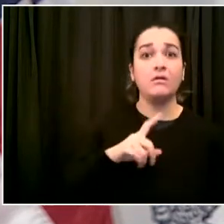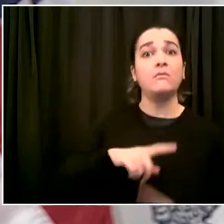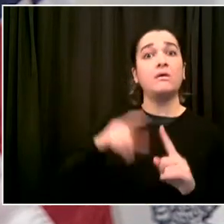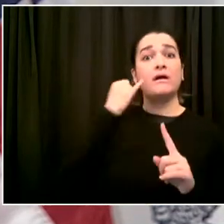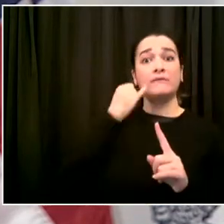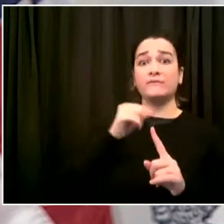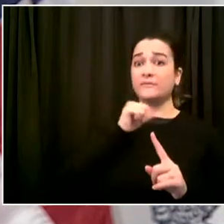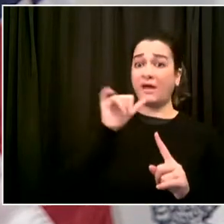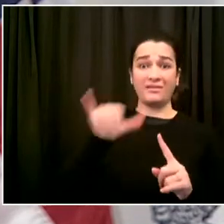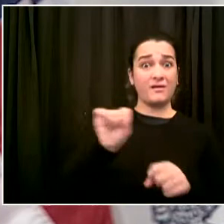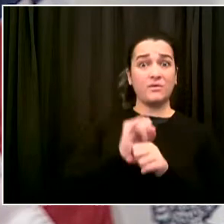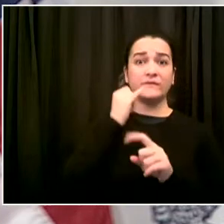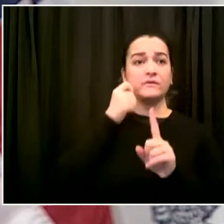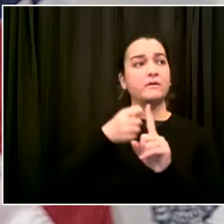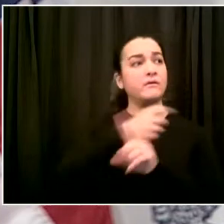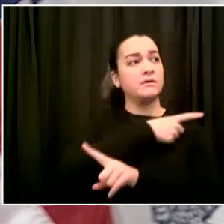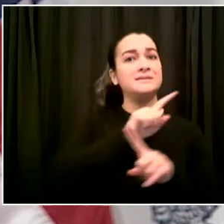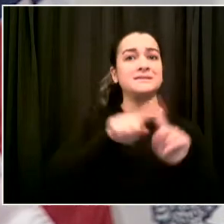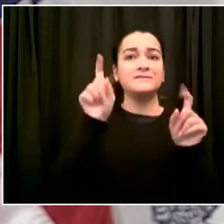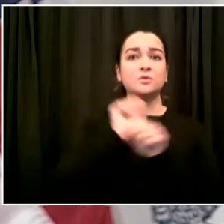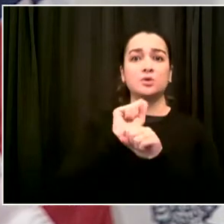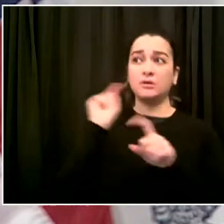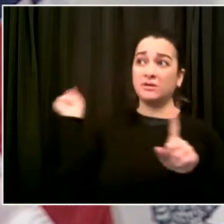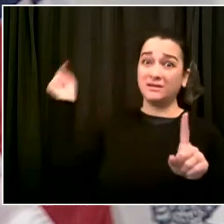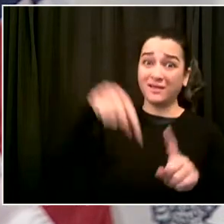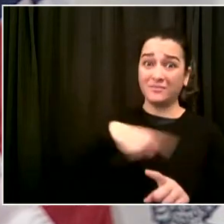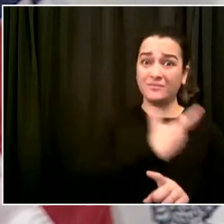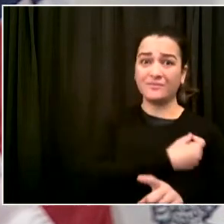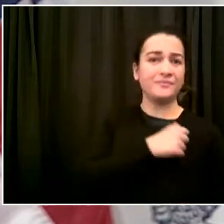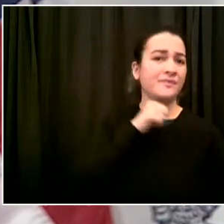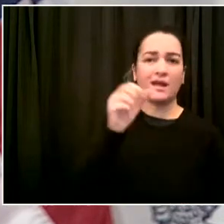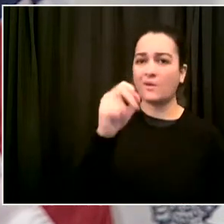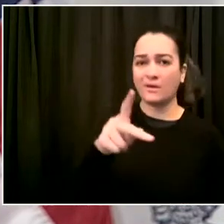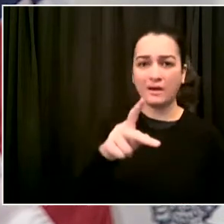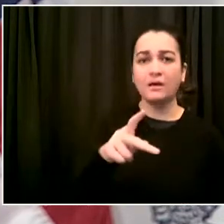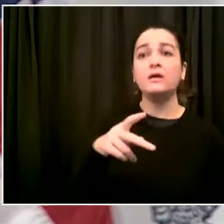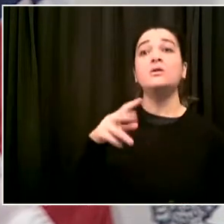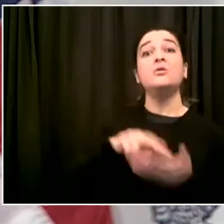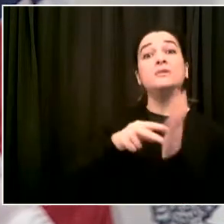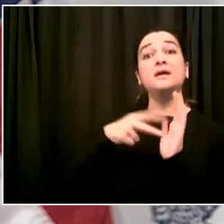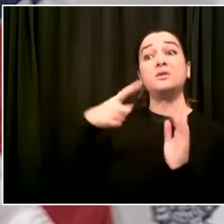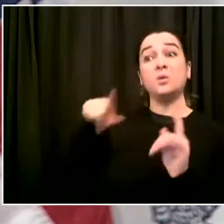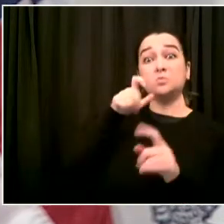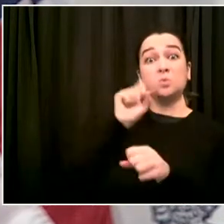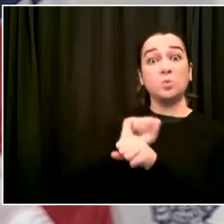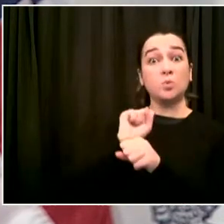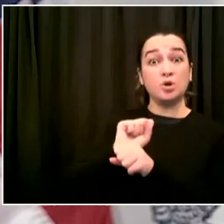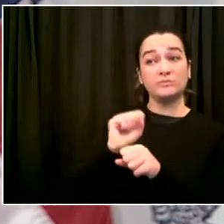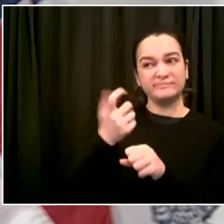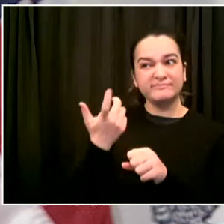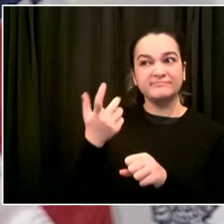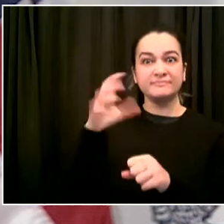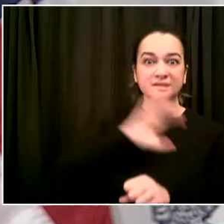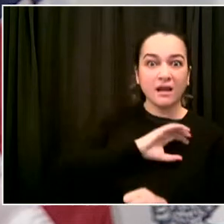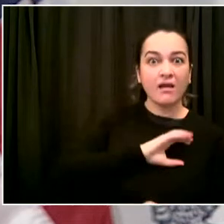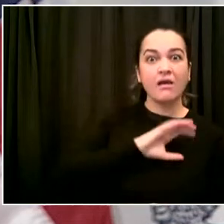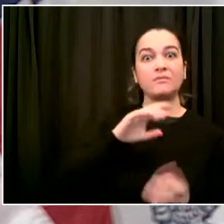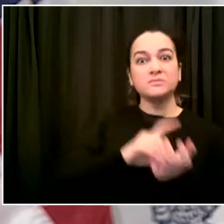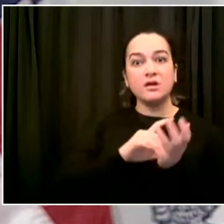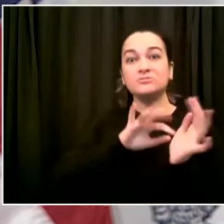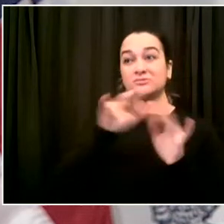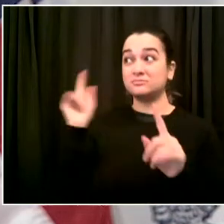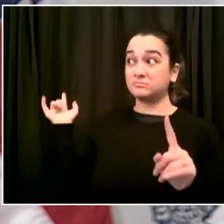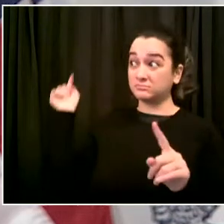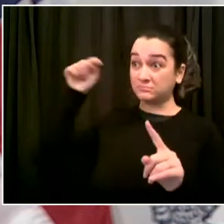They serve all of us, they protect all of us, we need them vaccinated. But there's a different question, which I think you're getting at, which is folks who,